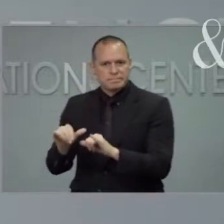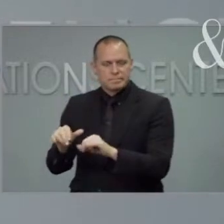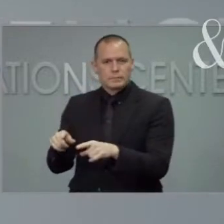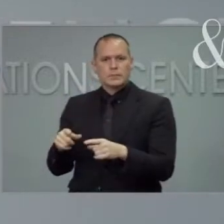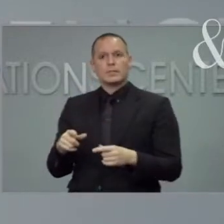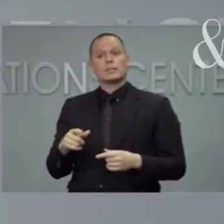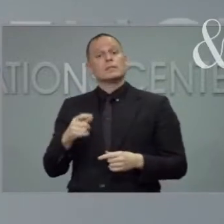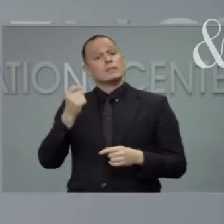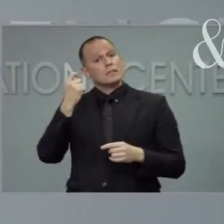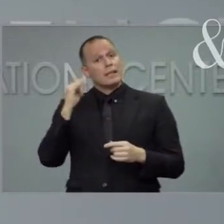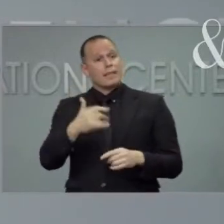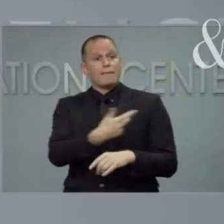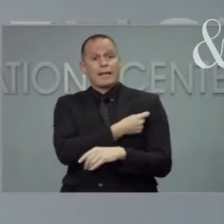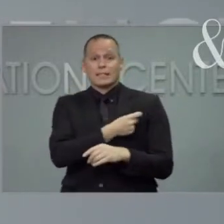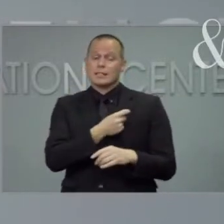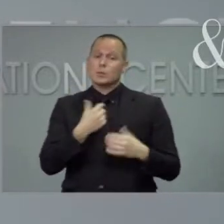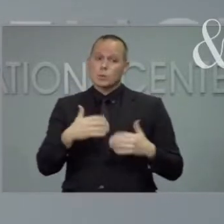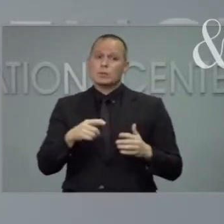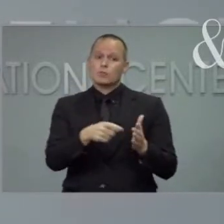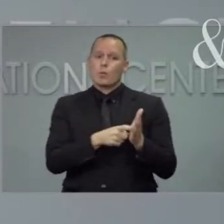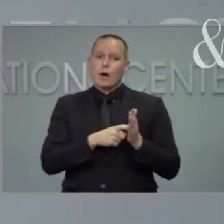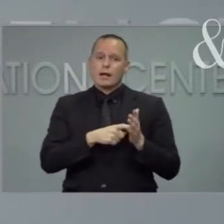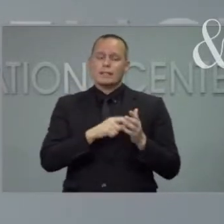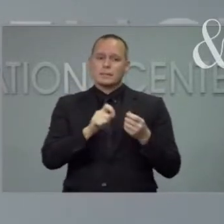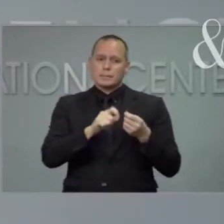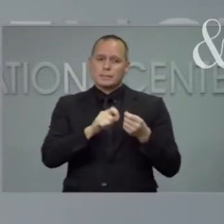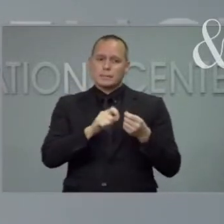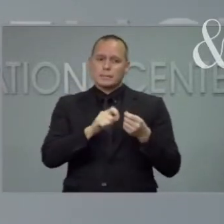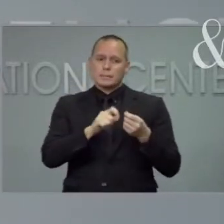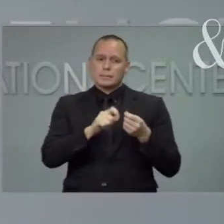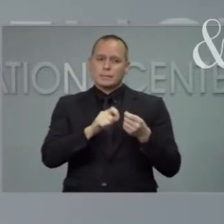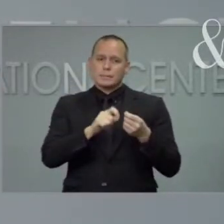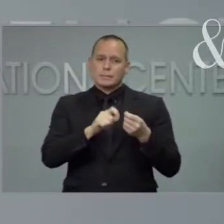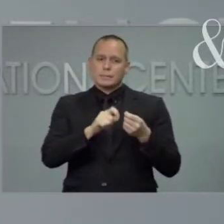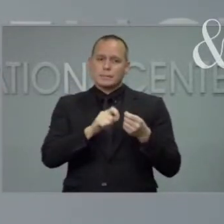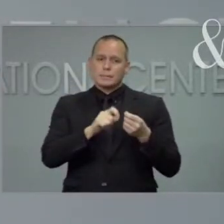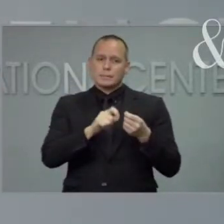frozen, they need to be administered quickly. And so going to individual